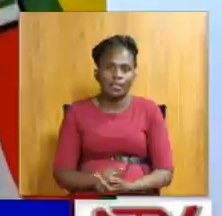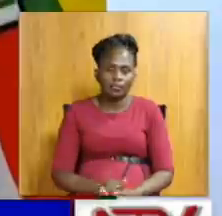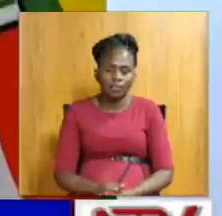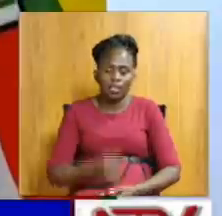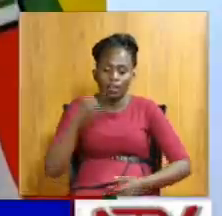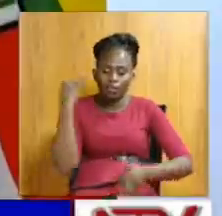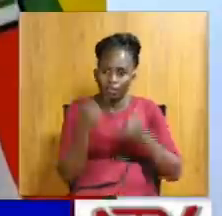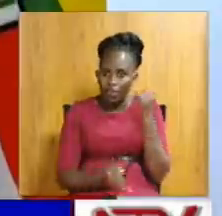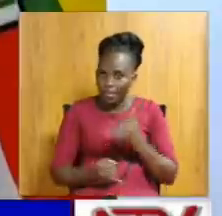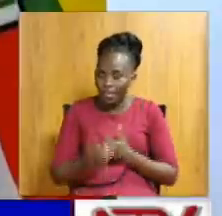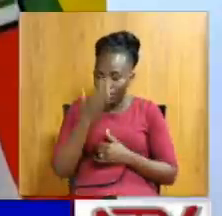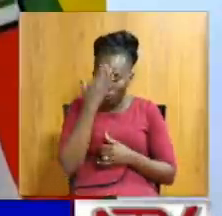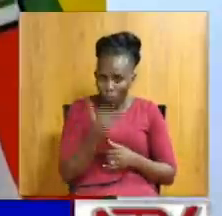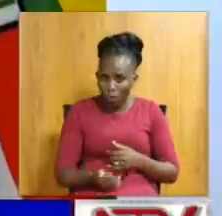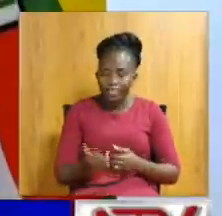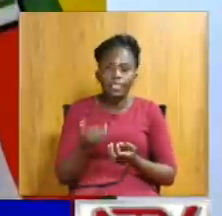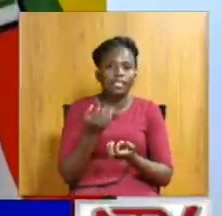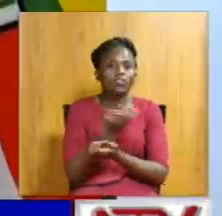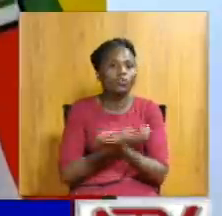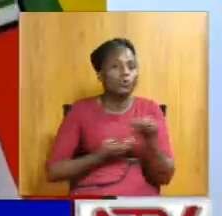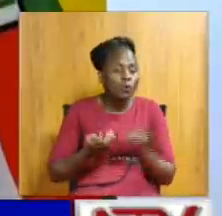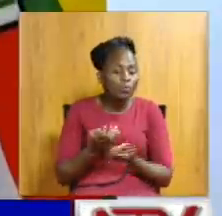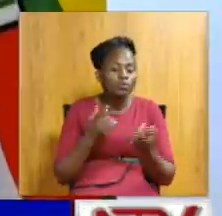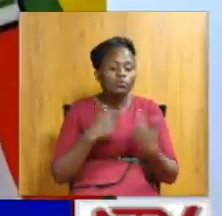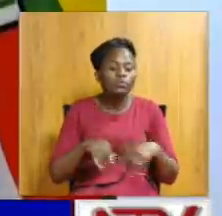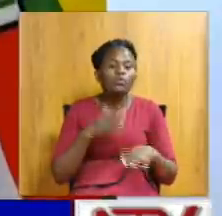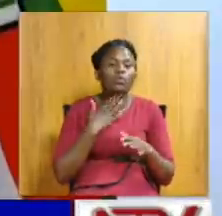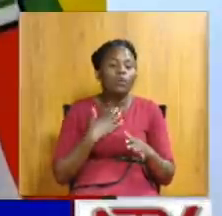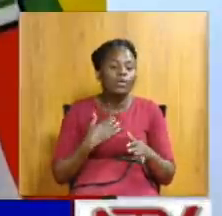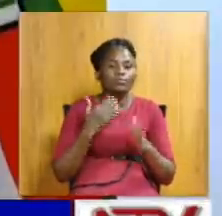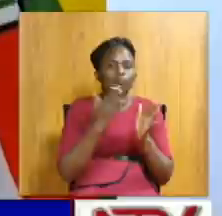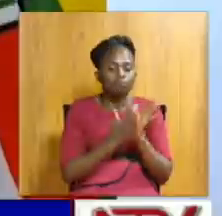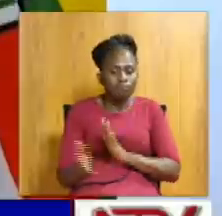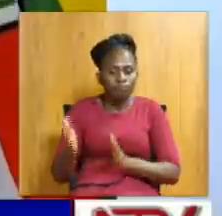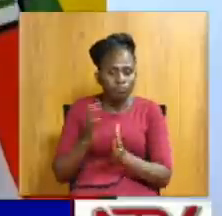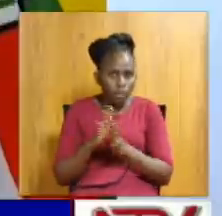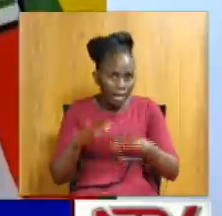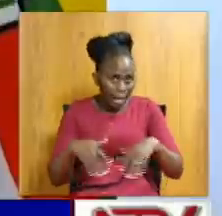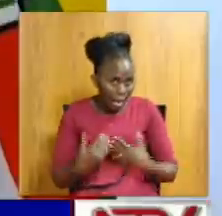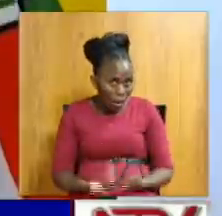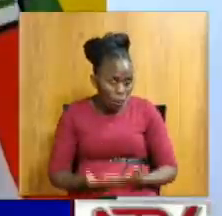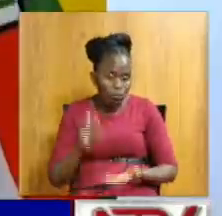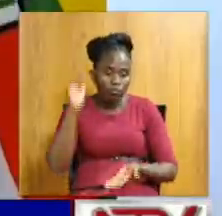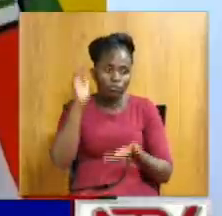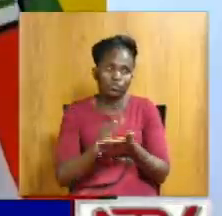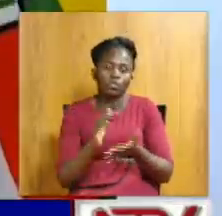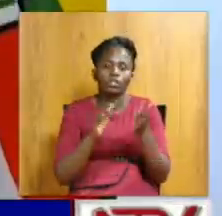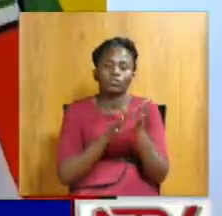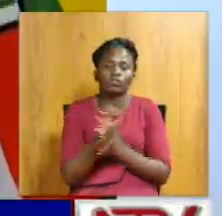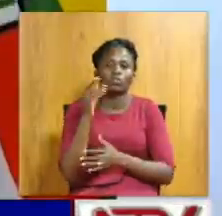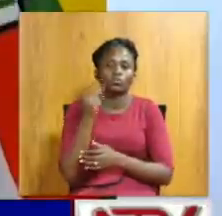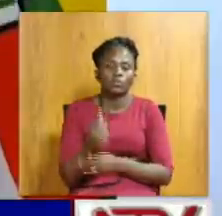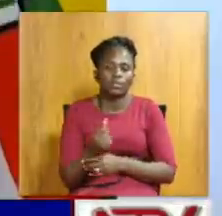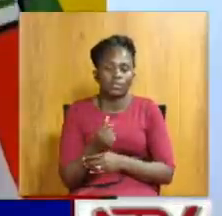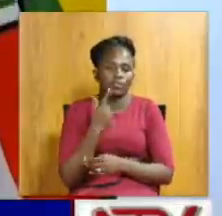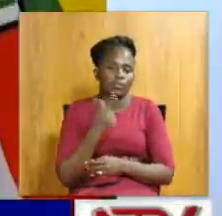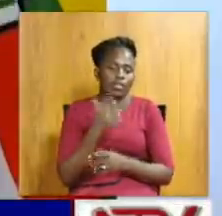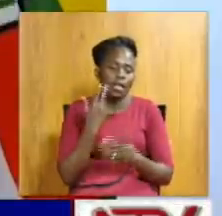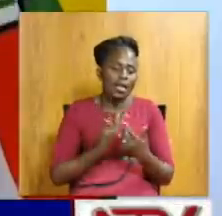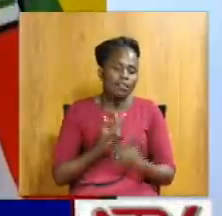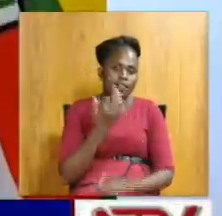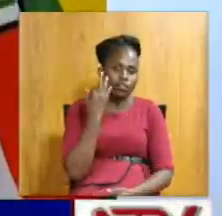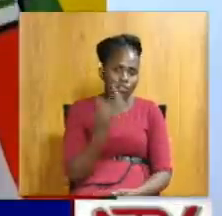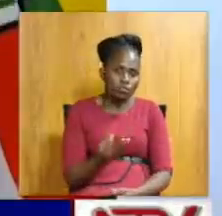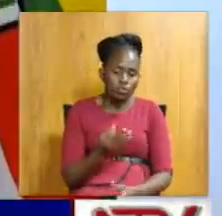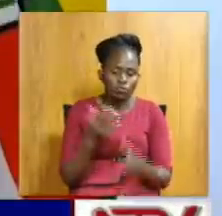Finally, on the wider economy, we intend to help the business by lowering the cost of production by dealing with the three cost